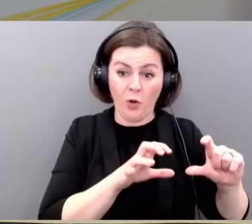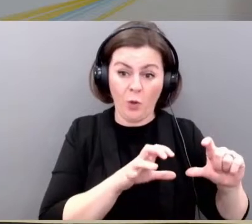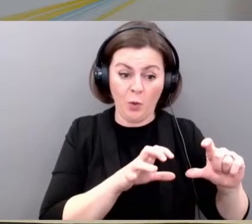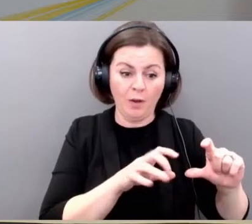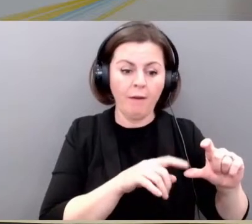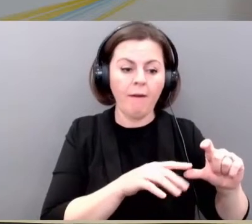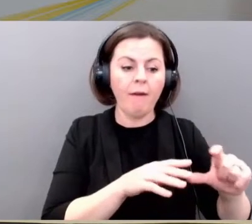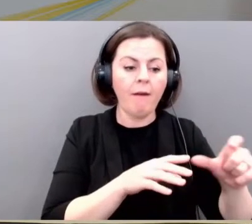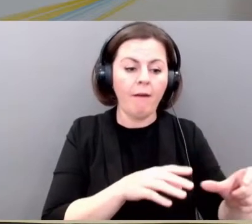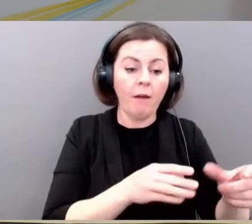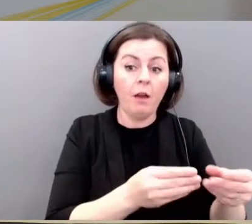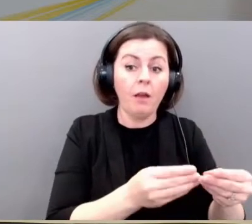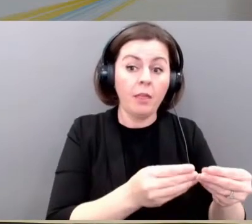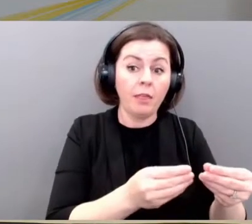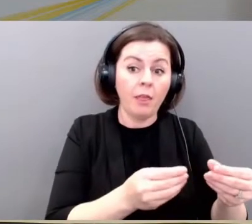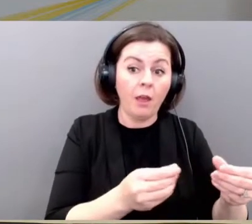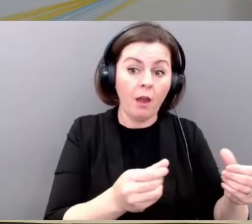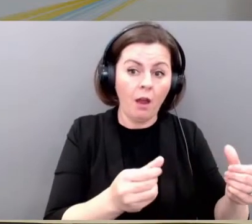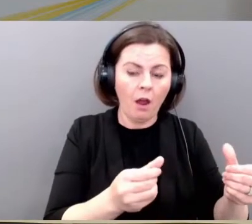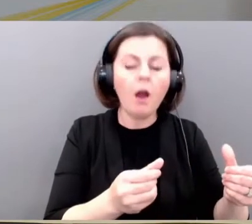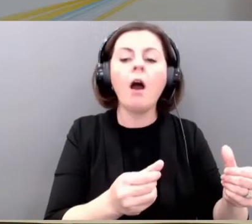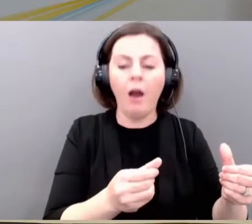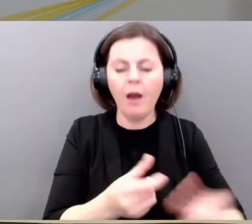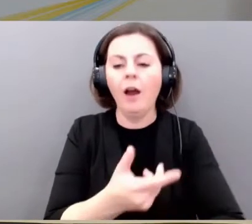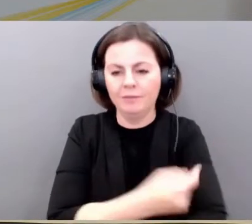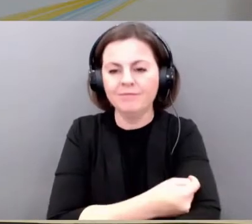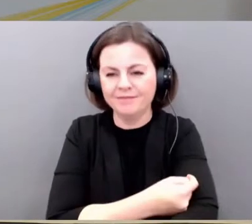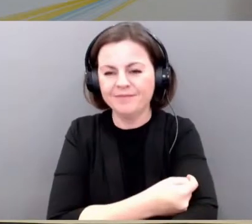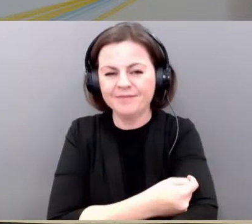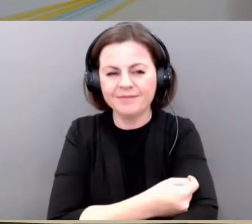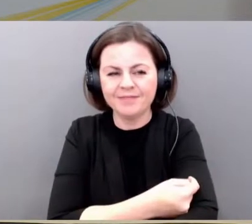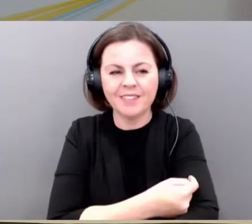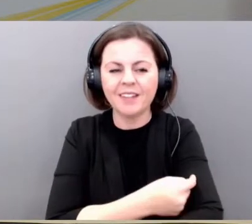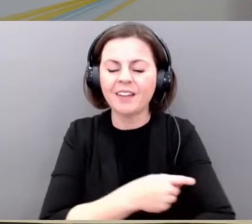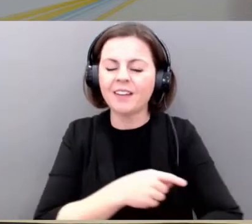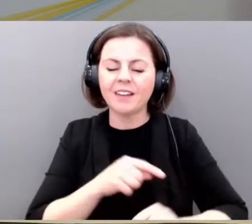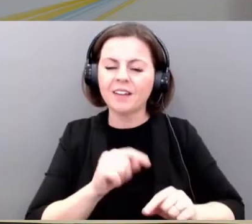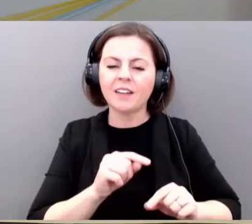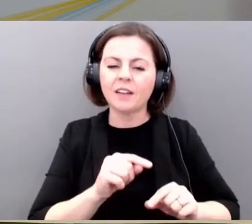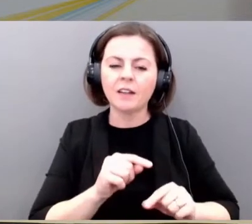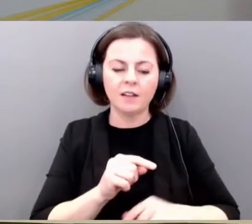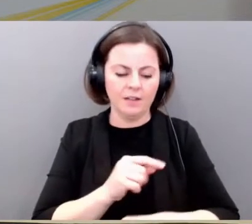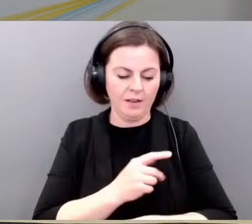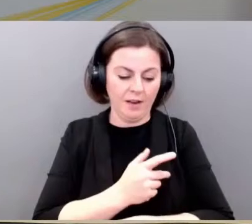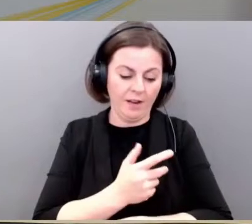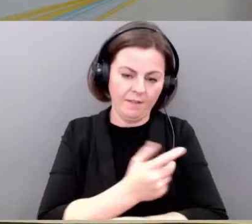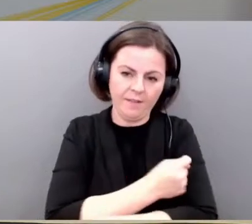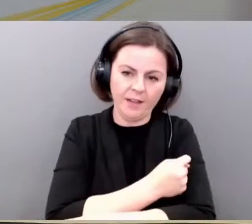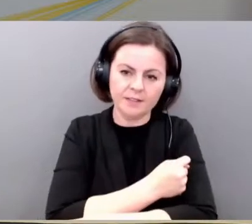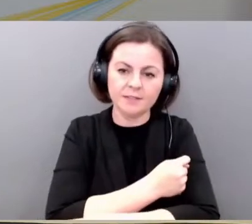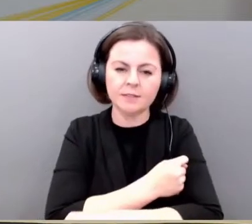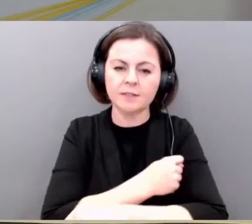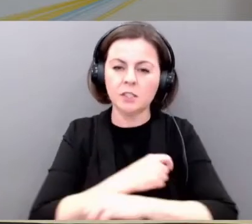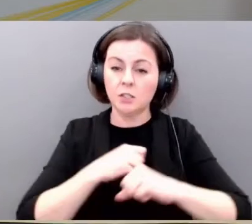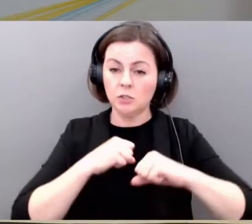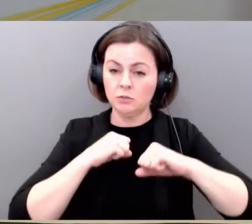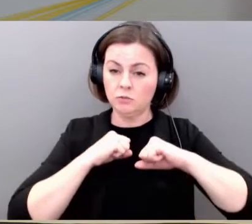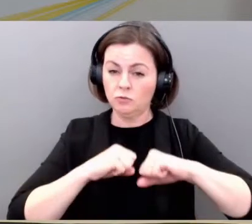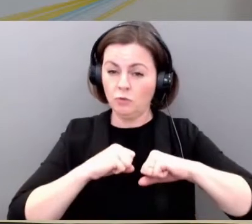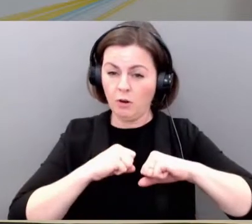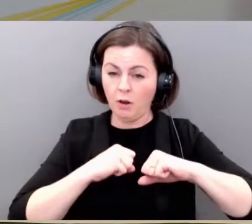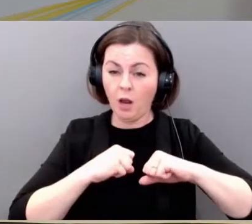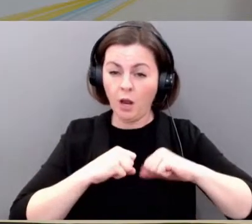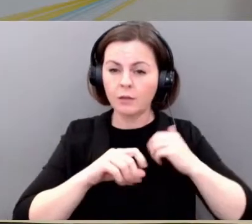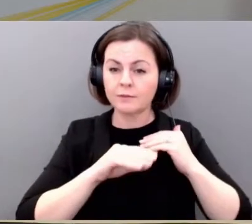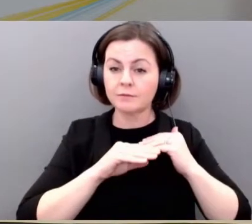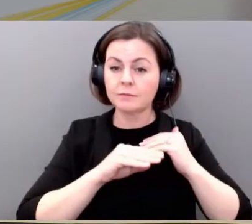and it's really about the stability of the vaccine and how it's stored. That